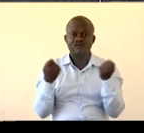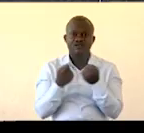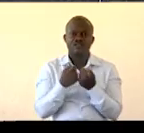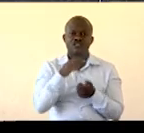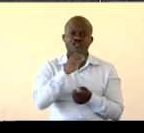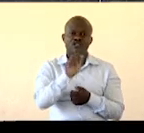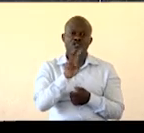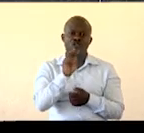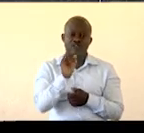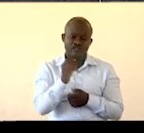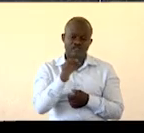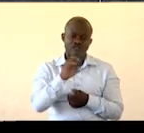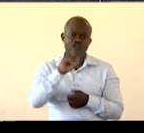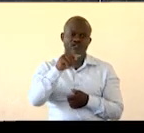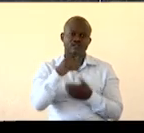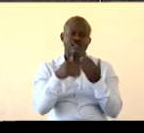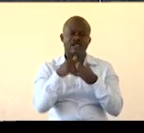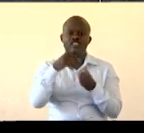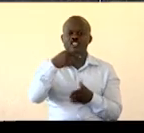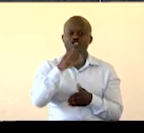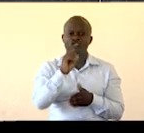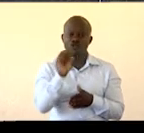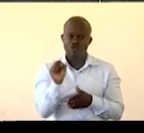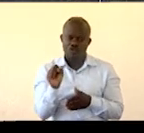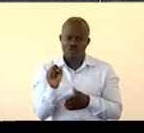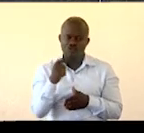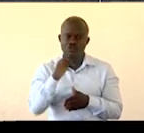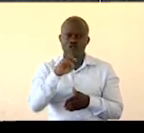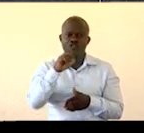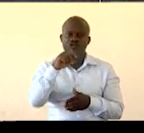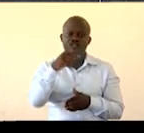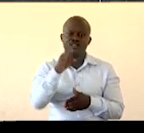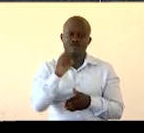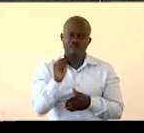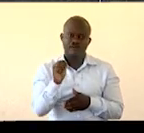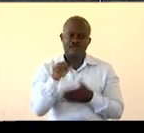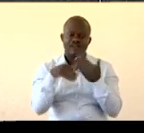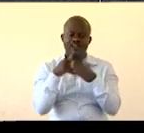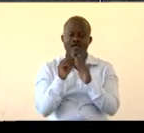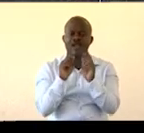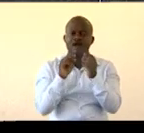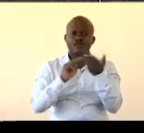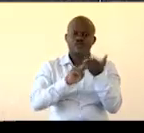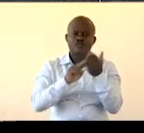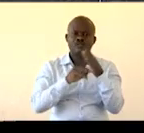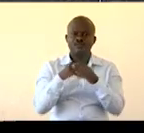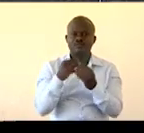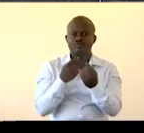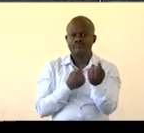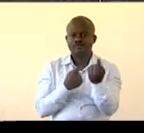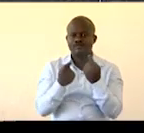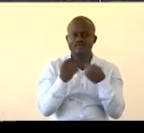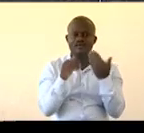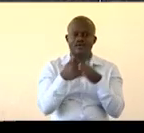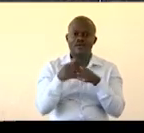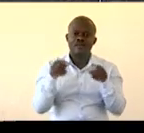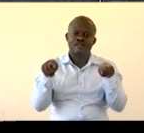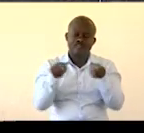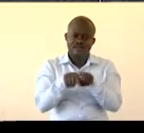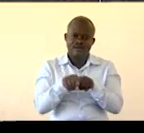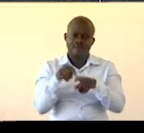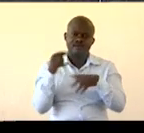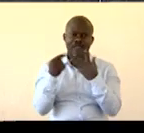gravitropism and geotropism. They are used interchangeably and they mean the same thing.